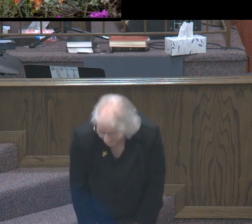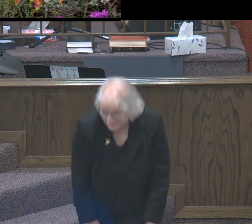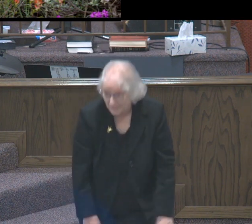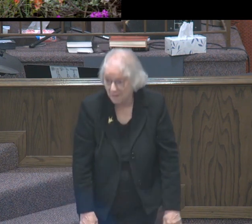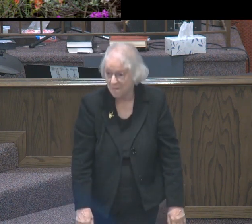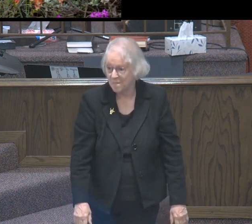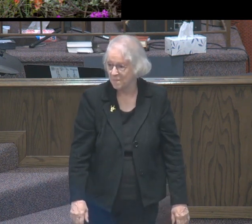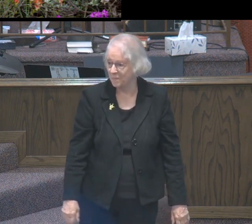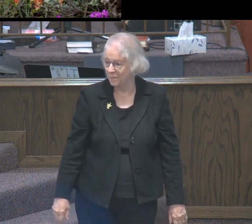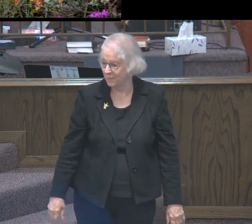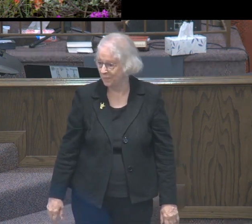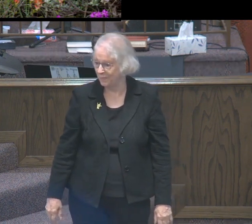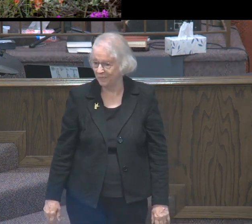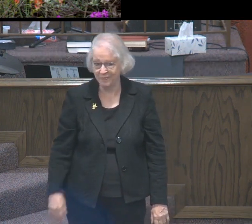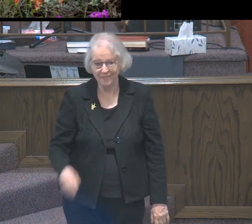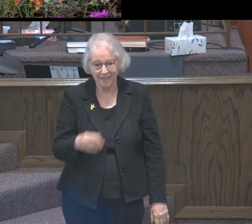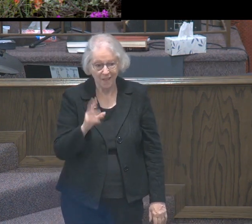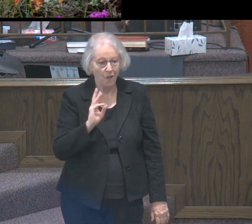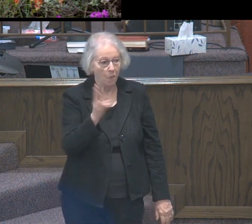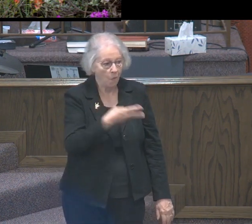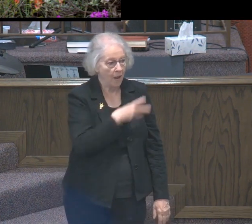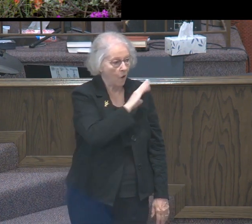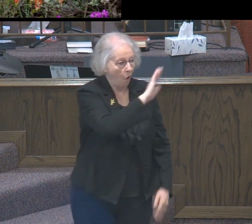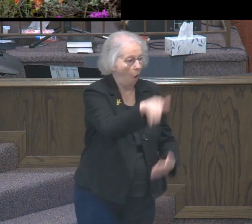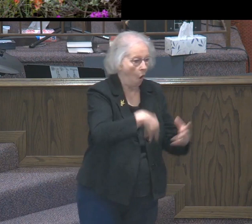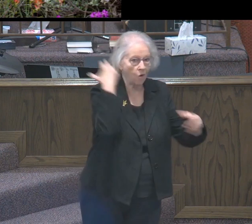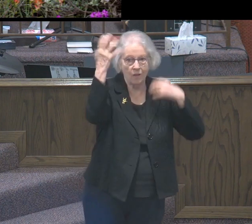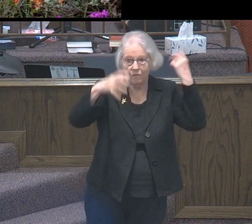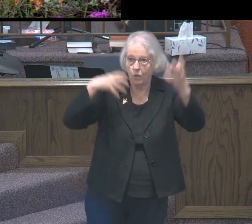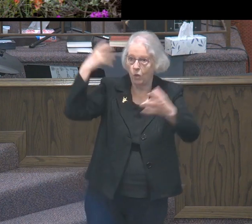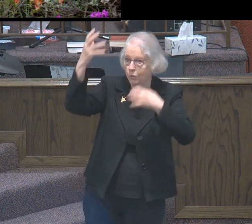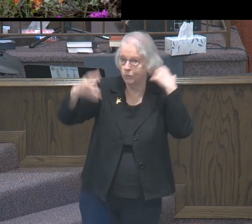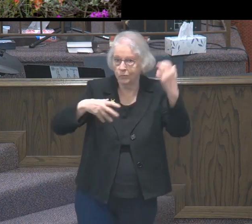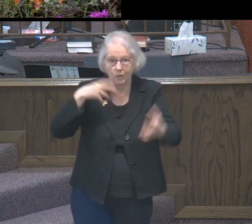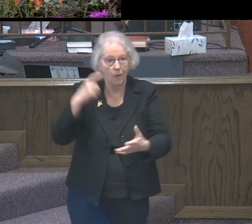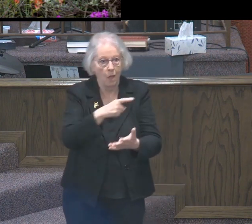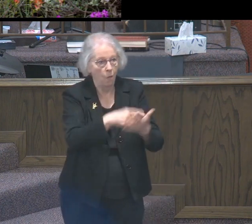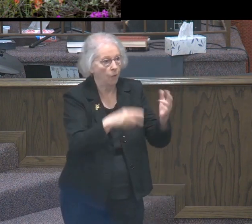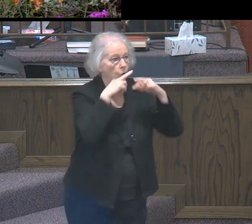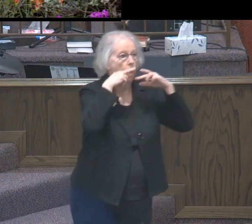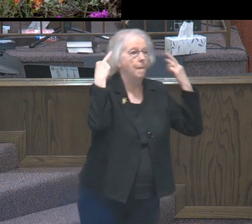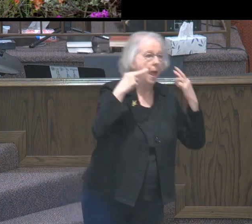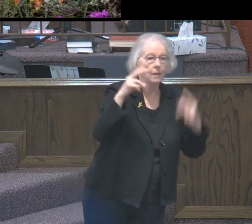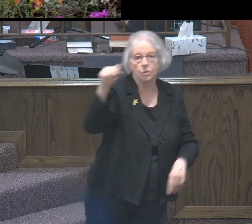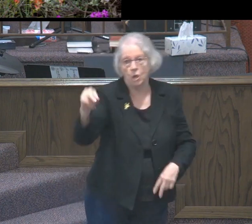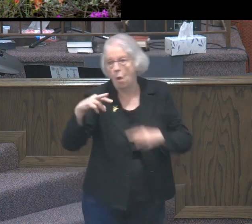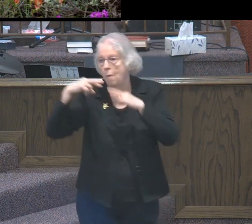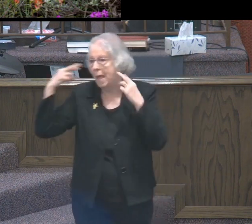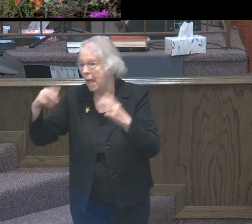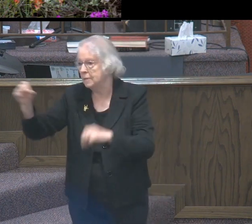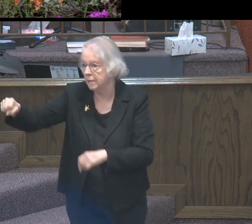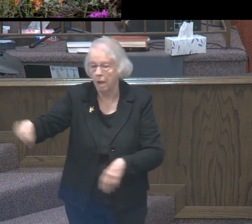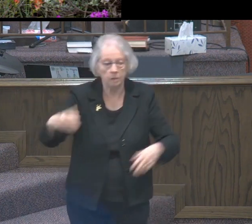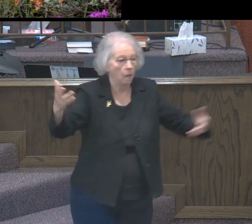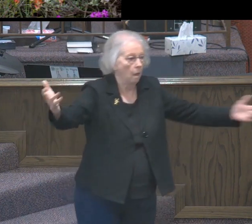not come to abolish the law. I've come to bring it to its